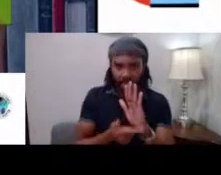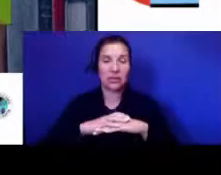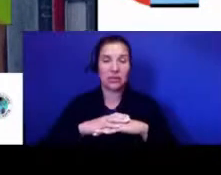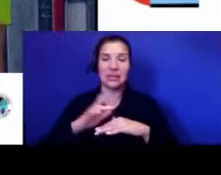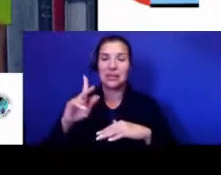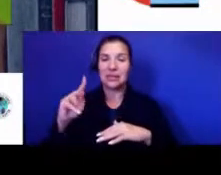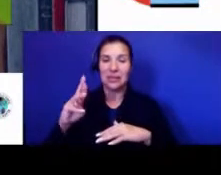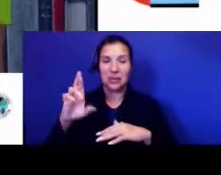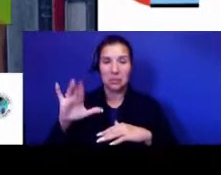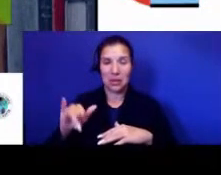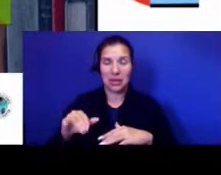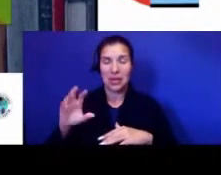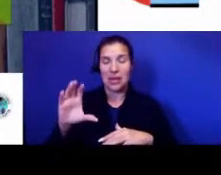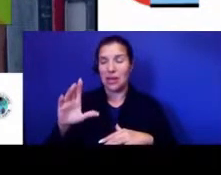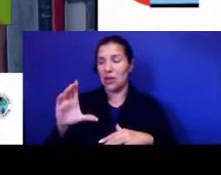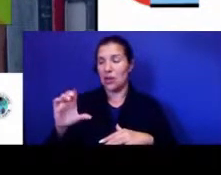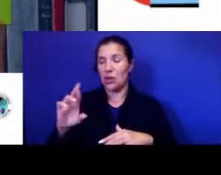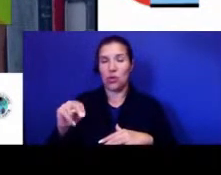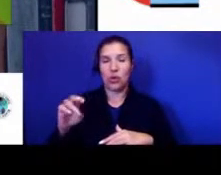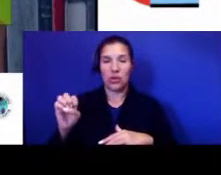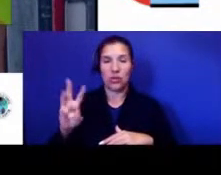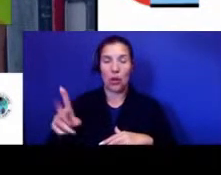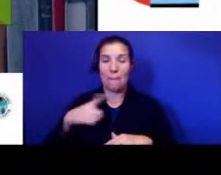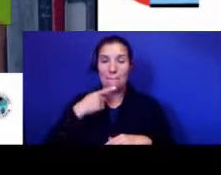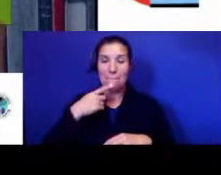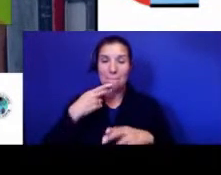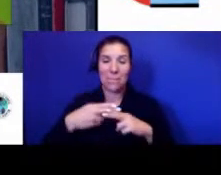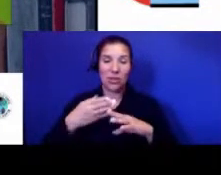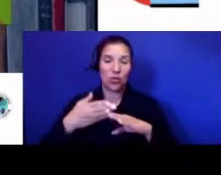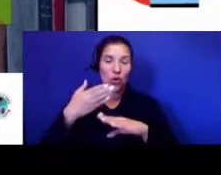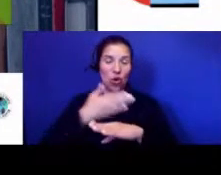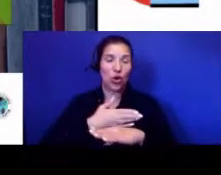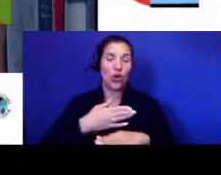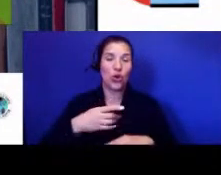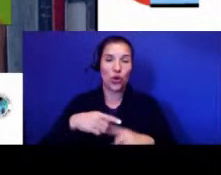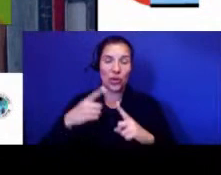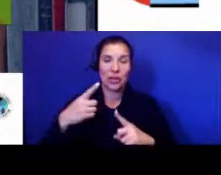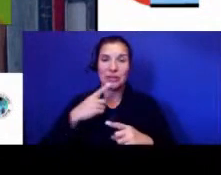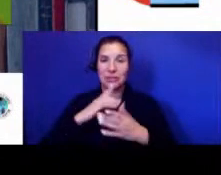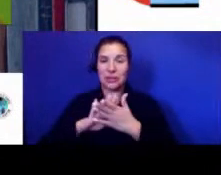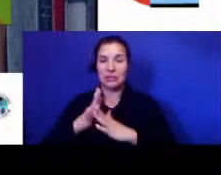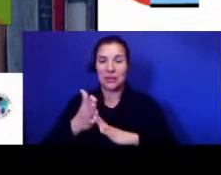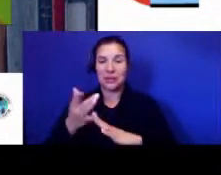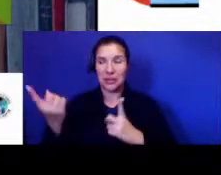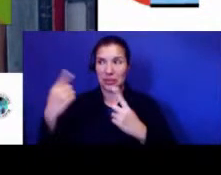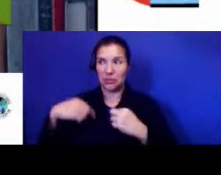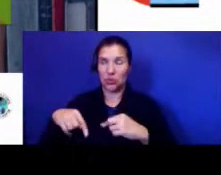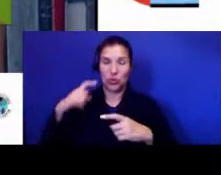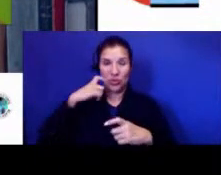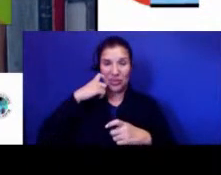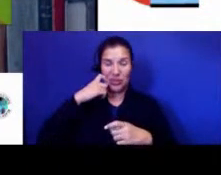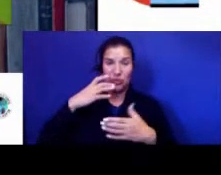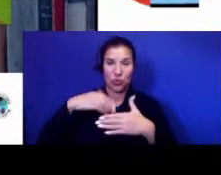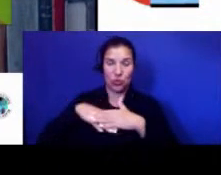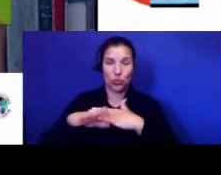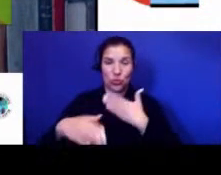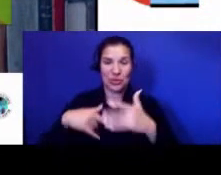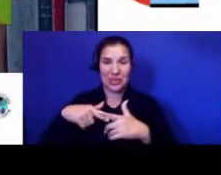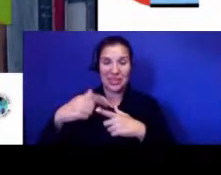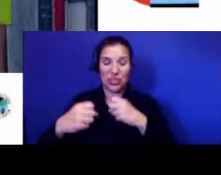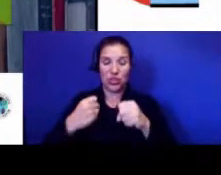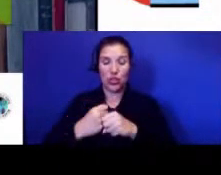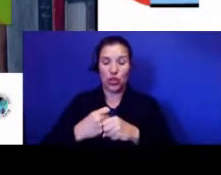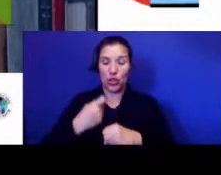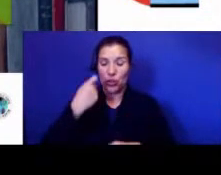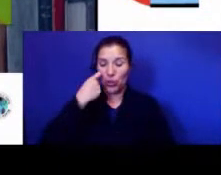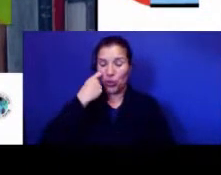Kimberly Crenshaw mentioned earlier, that have come into being introduced this year alone. Often the